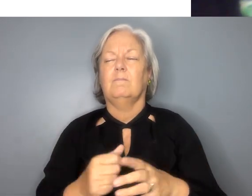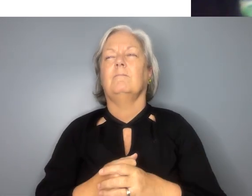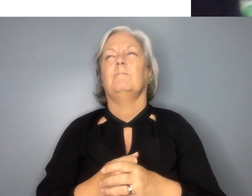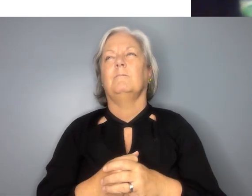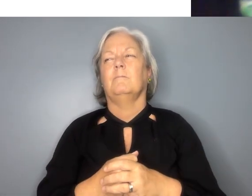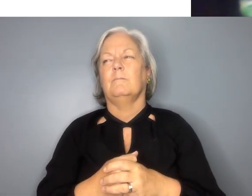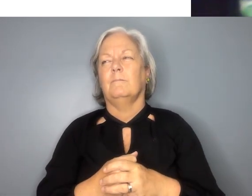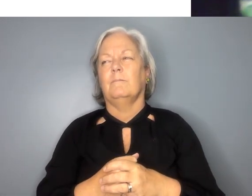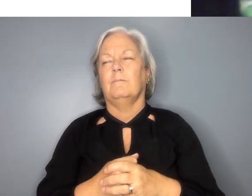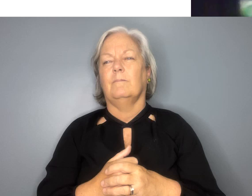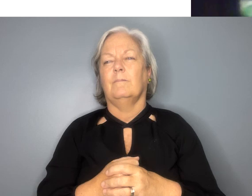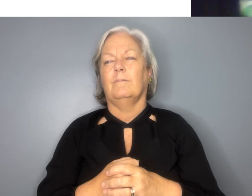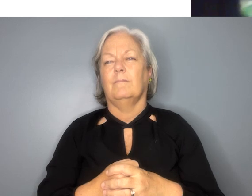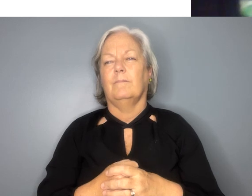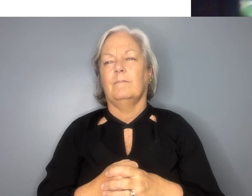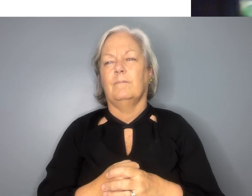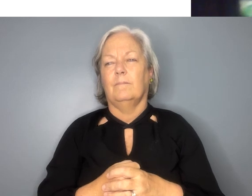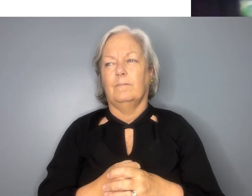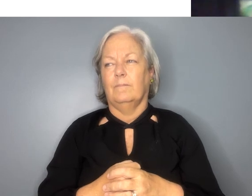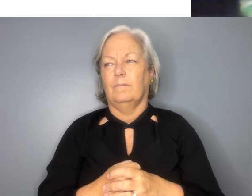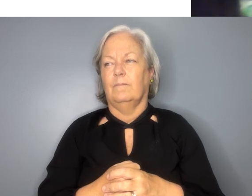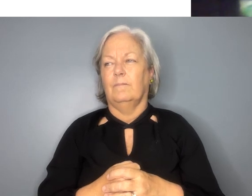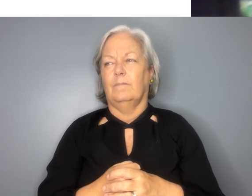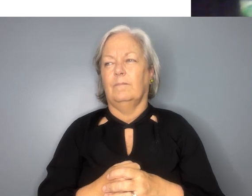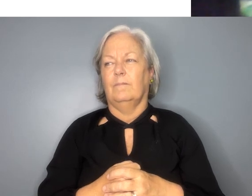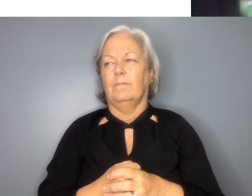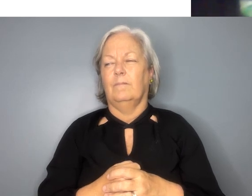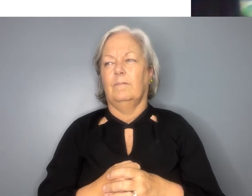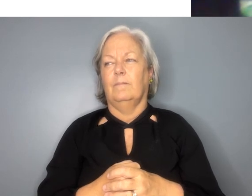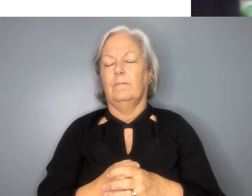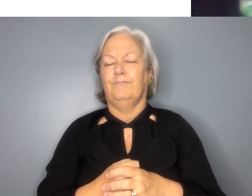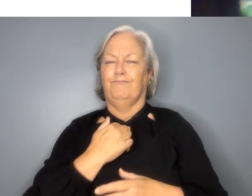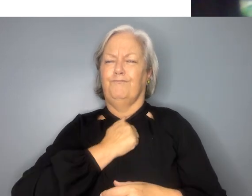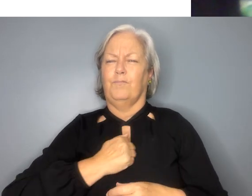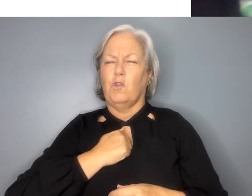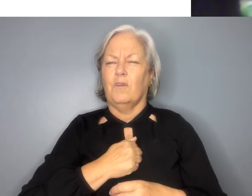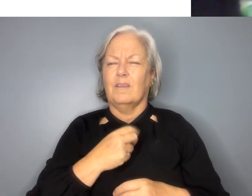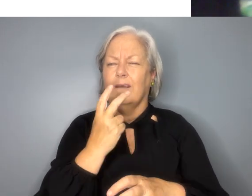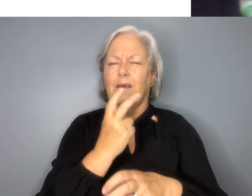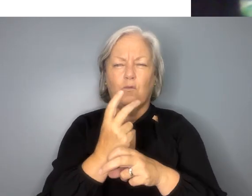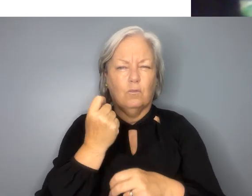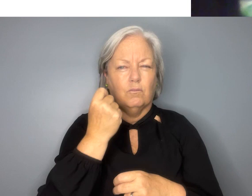in that sense, a lot of growing as a trans person has been